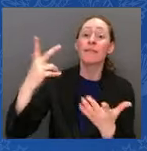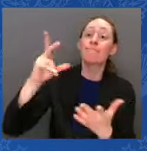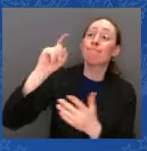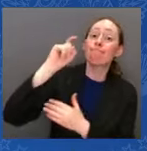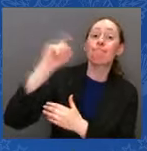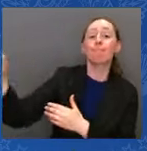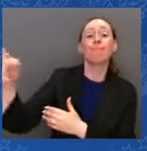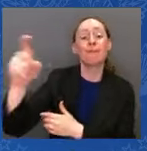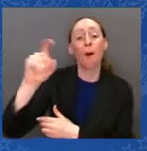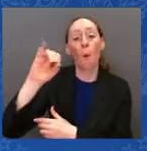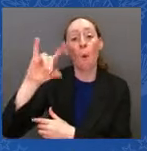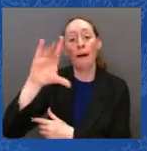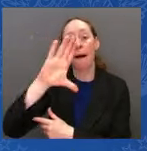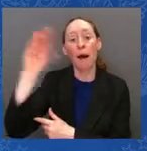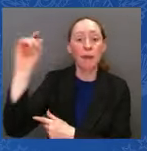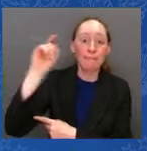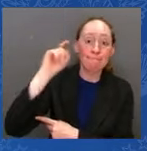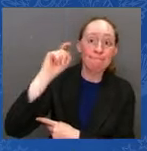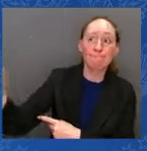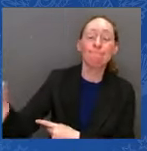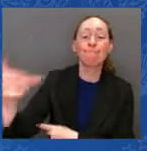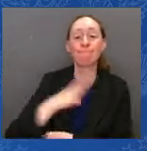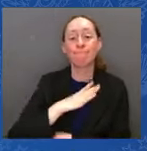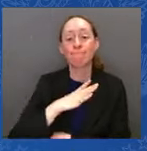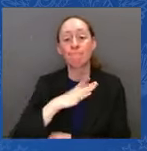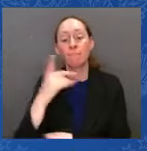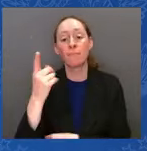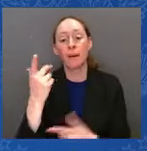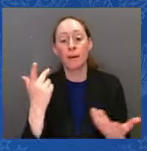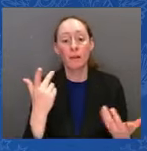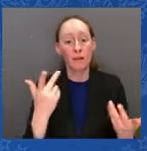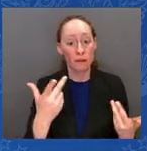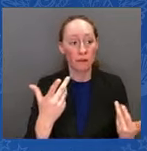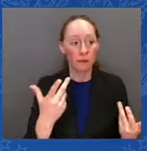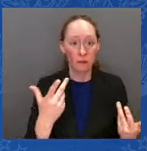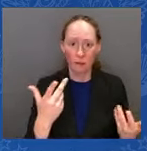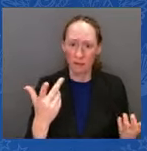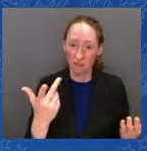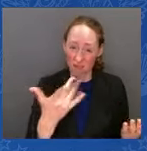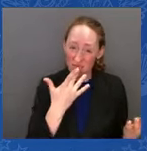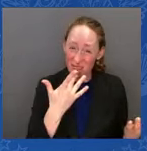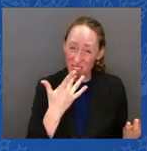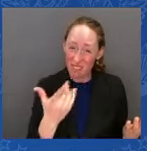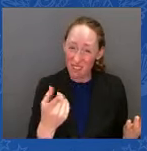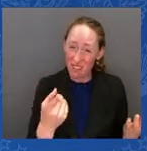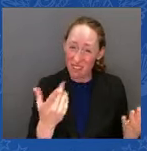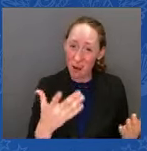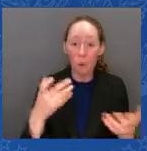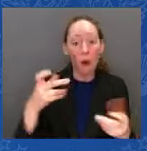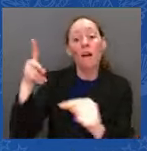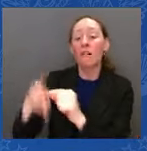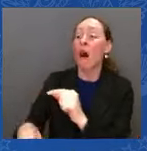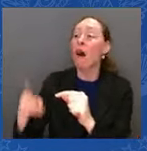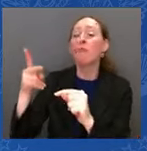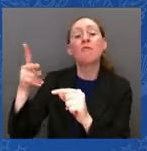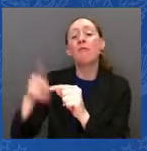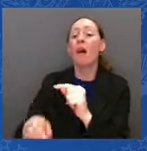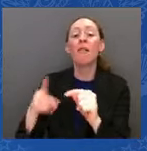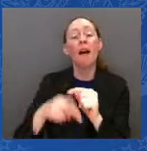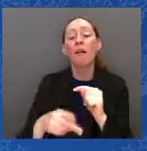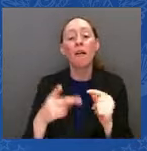pharma or cut health care for Americans? These are real world choices. That's what's at stake,